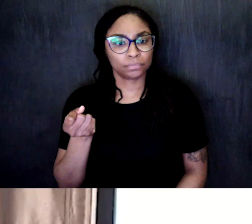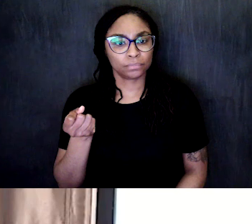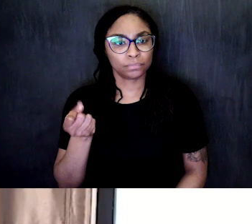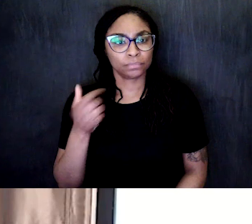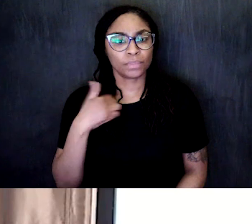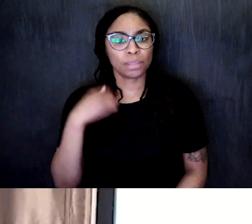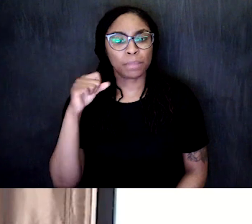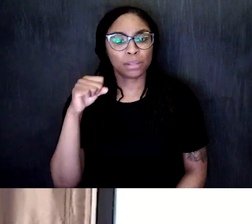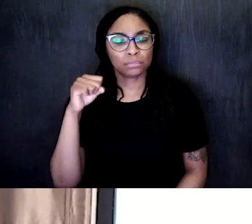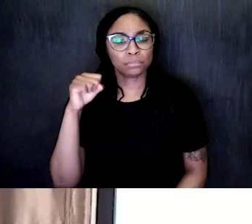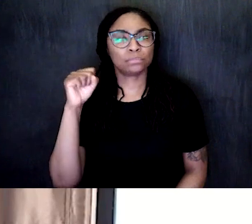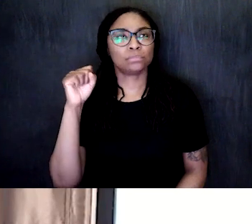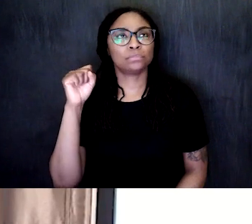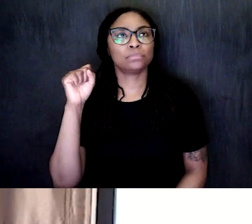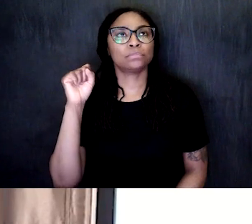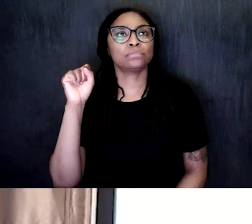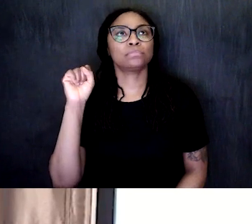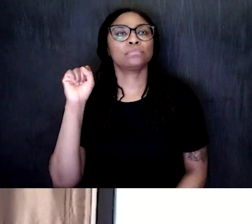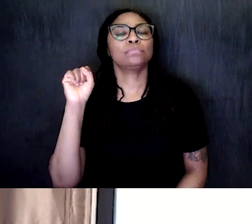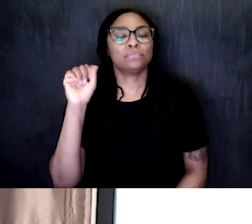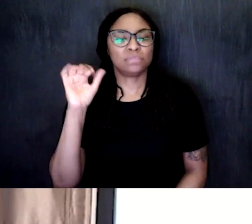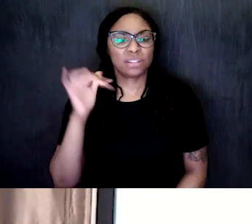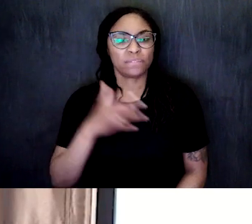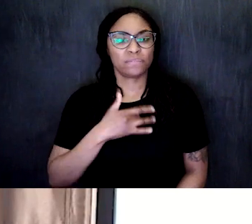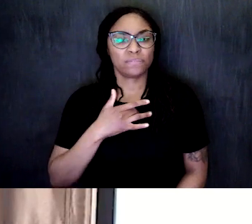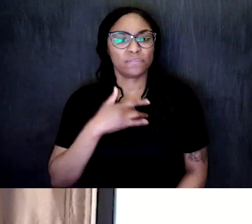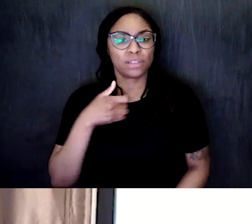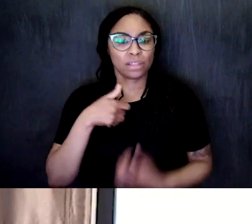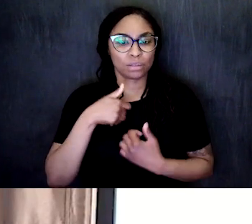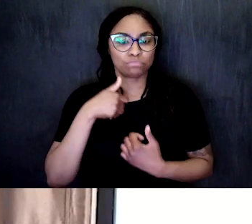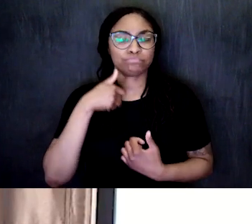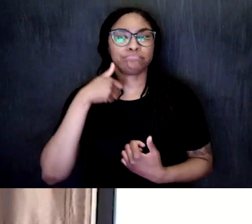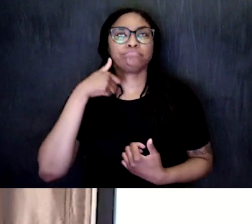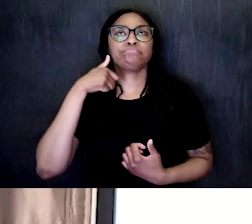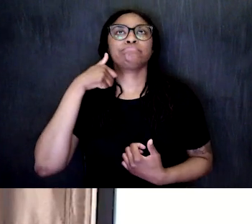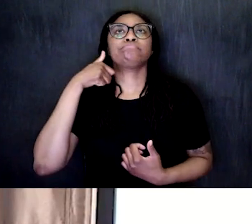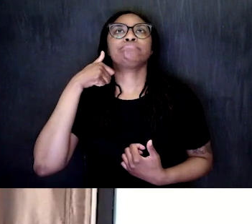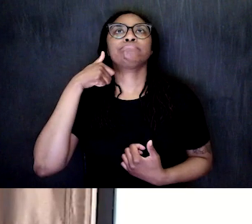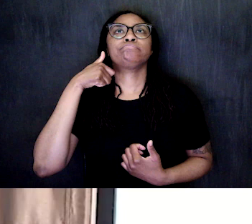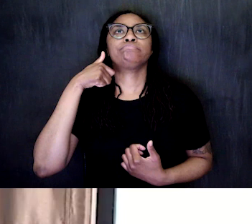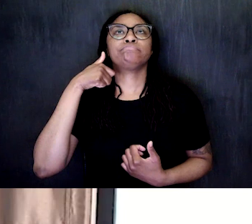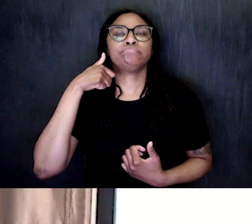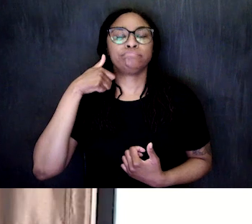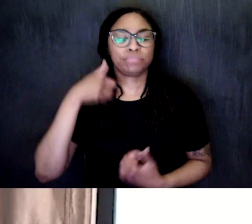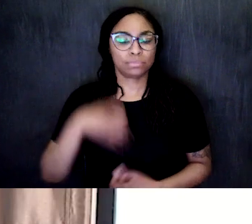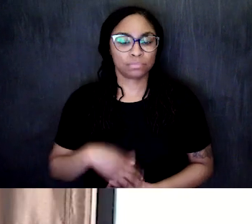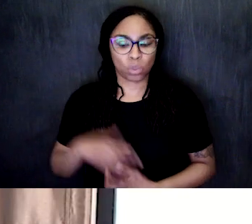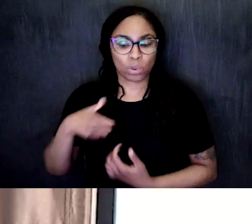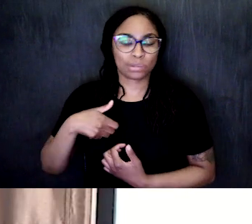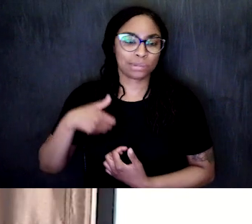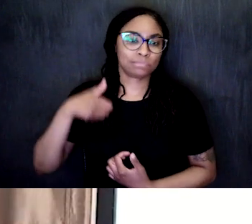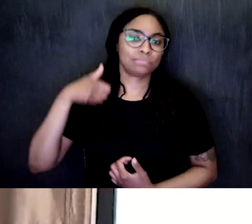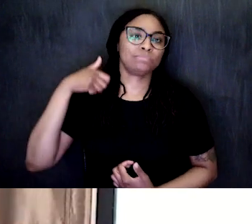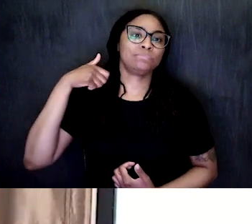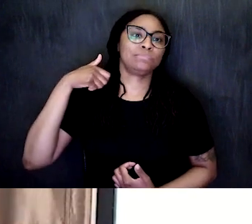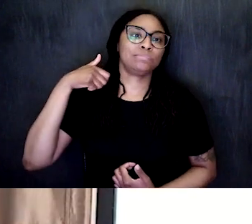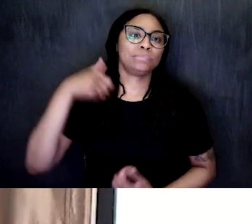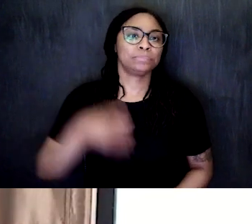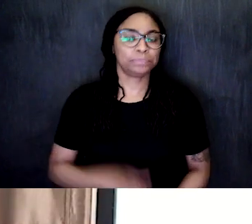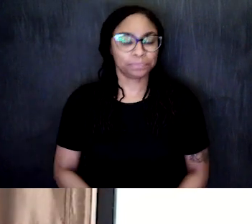And then lean the head back. Feel that lovely reach of the head opening on the right side of the body.